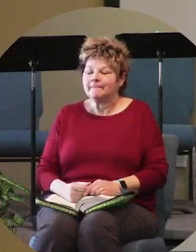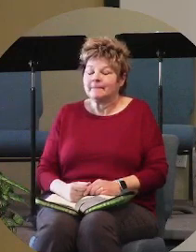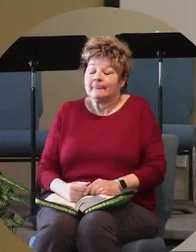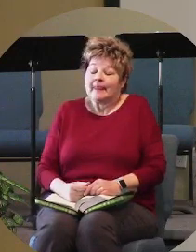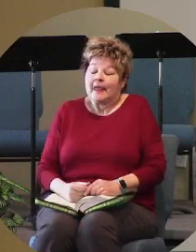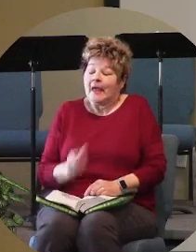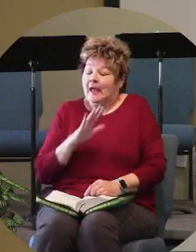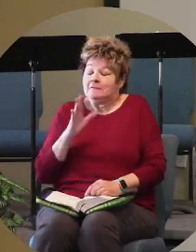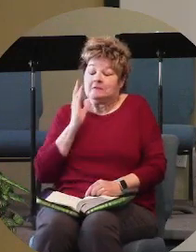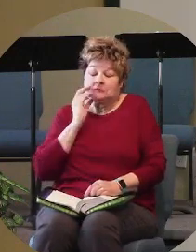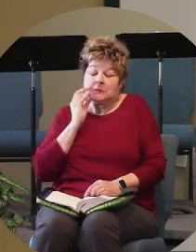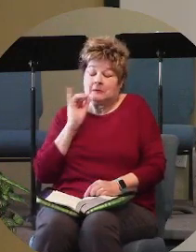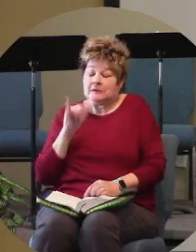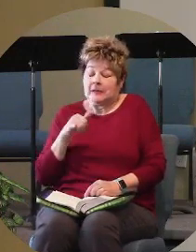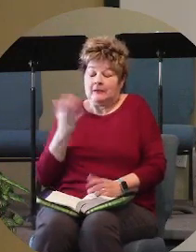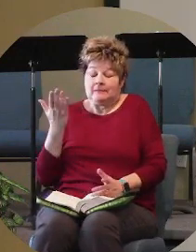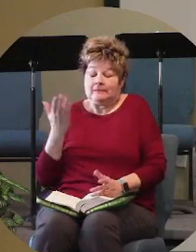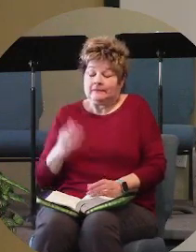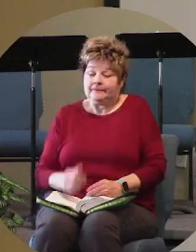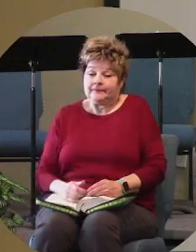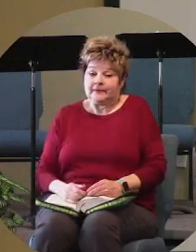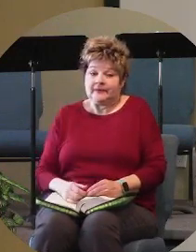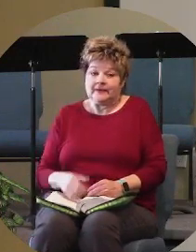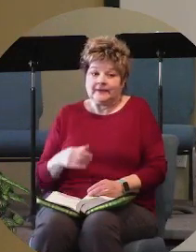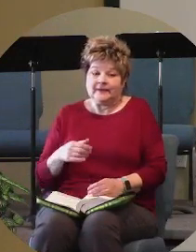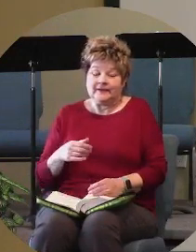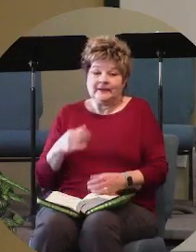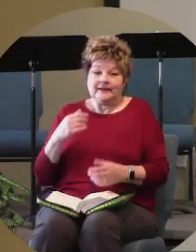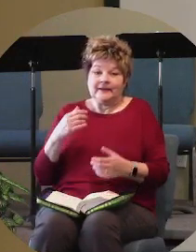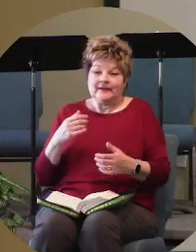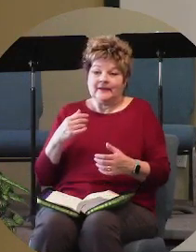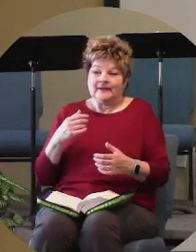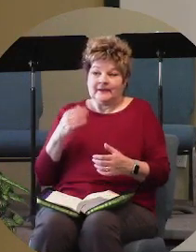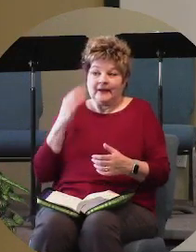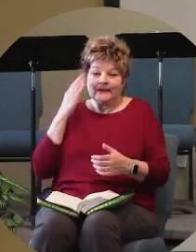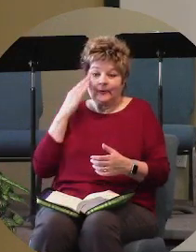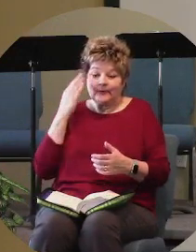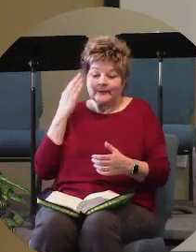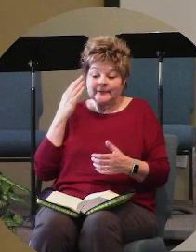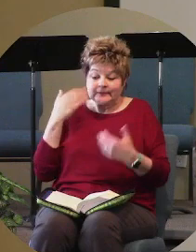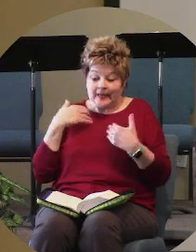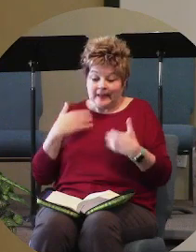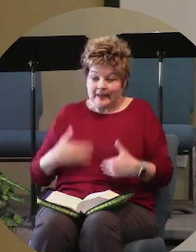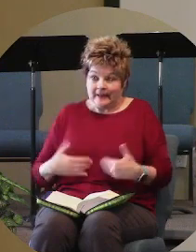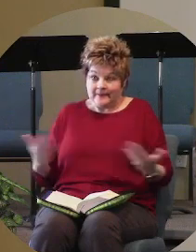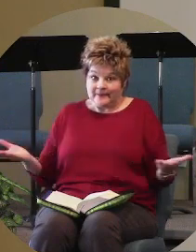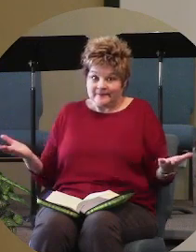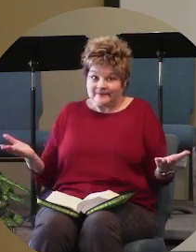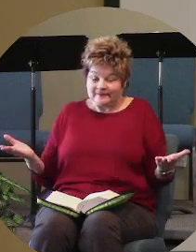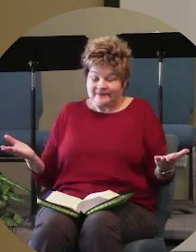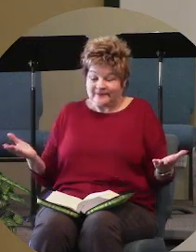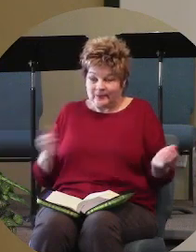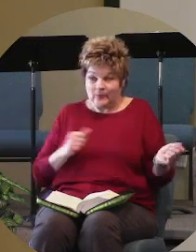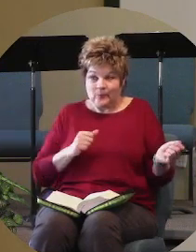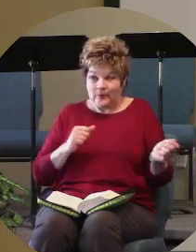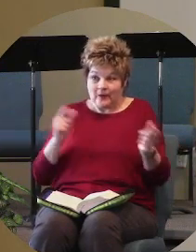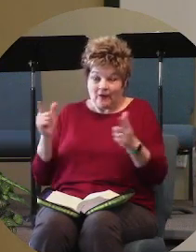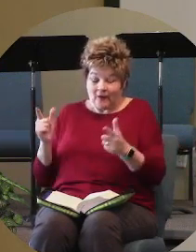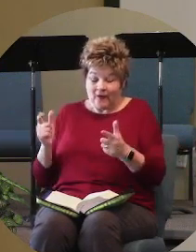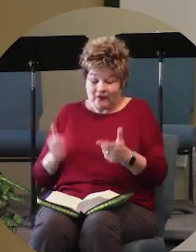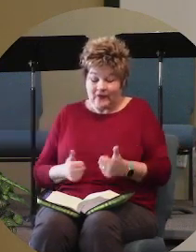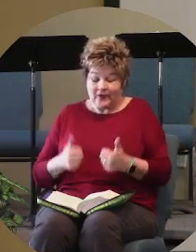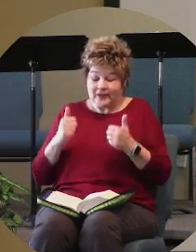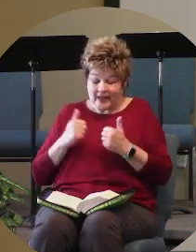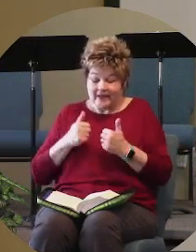I've never experienced that. You know how I know? Because I'm here. We all are alive,